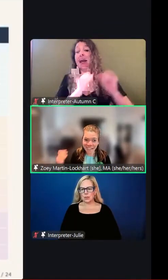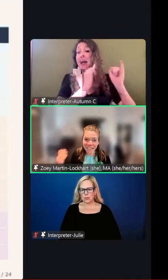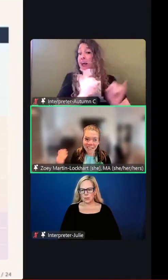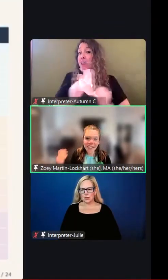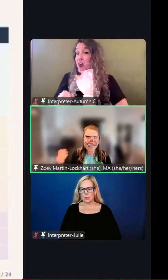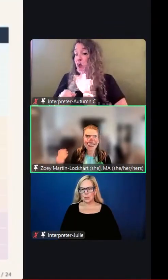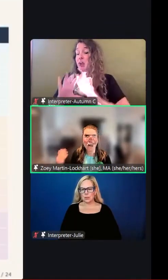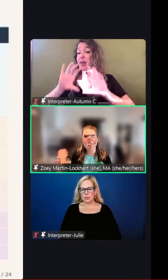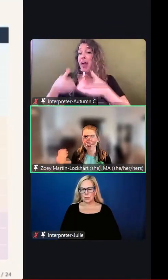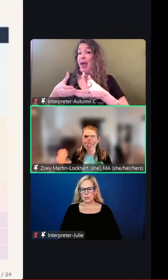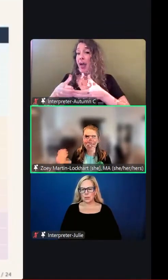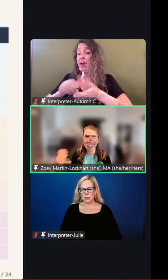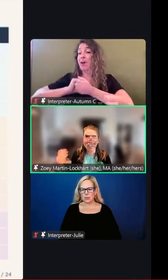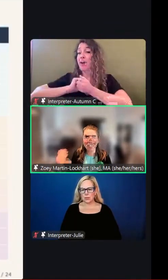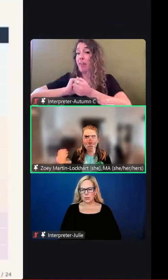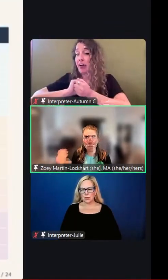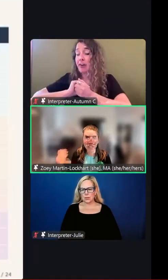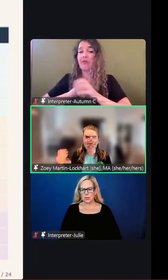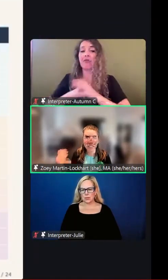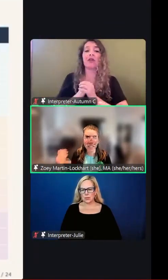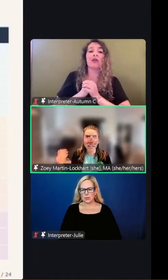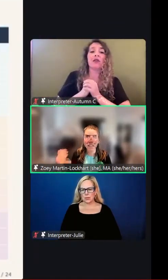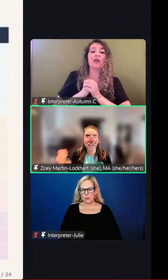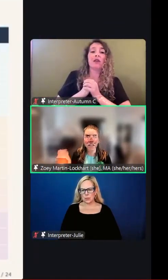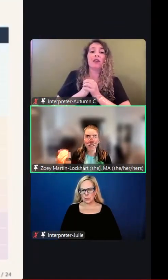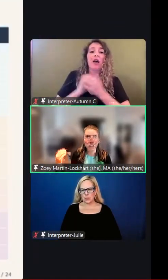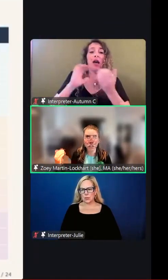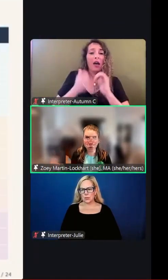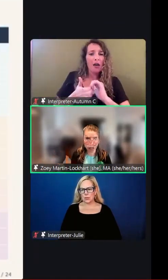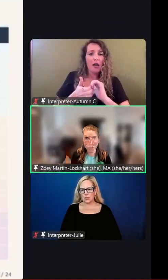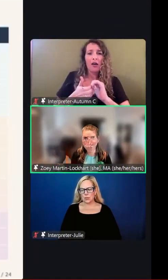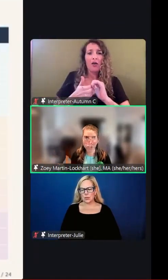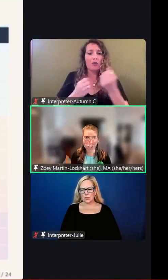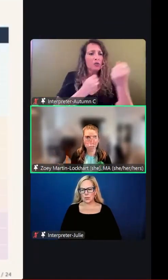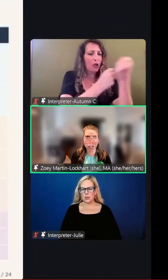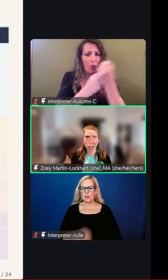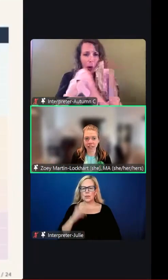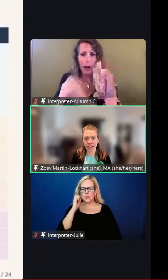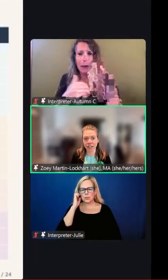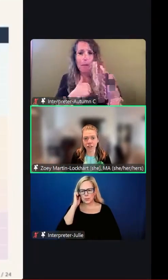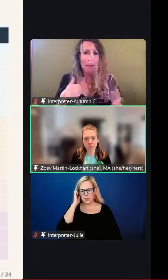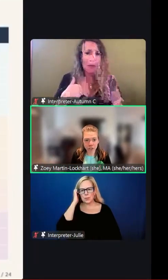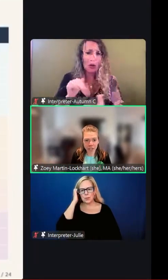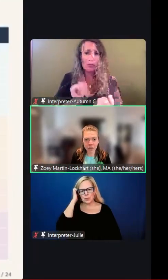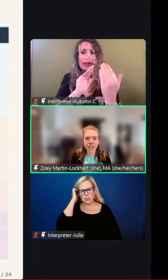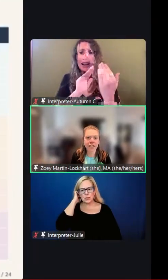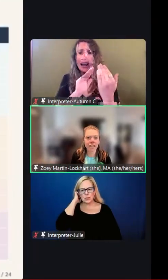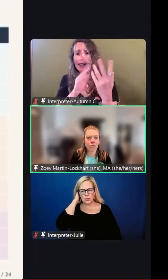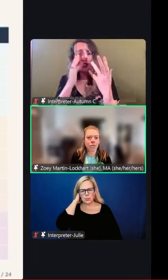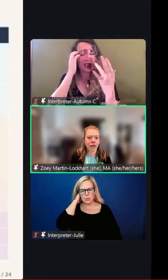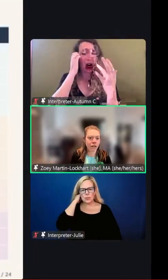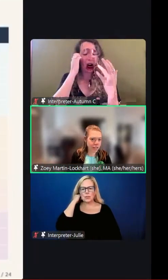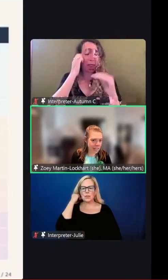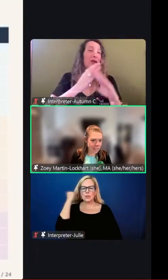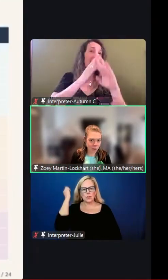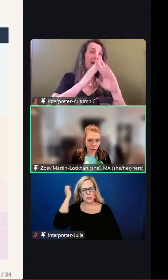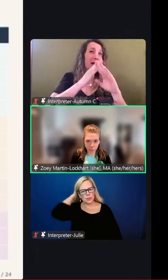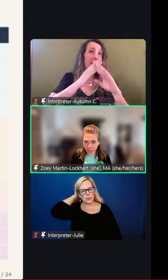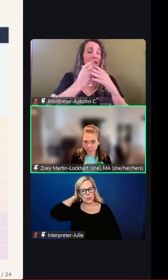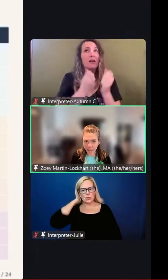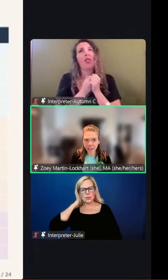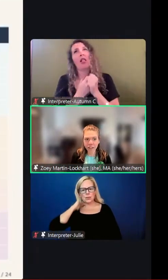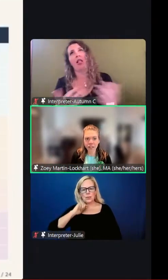and collective, operationalized in methods like supporting members and protecting against burnout,